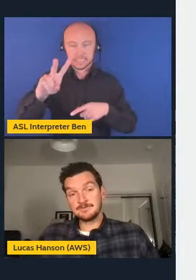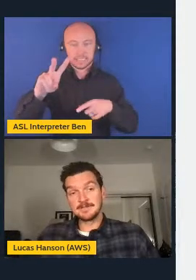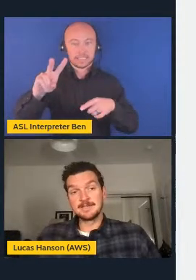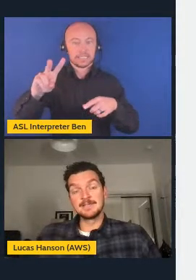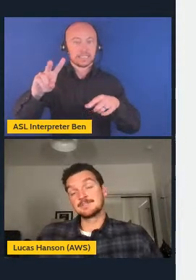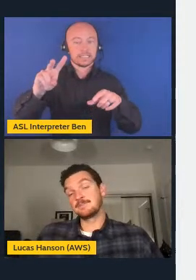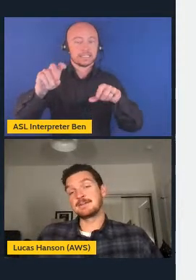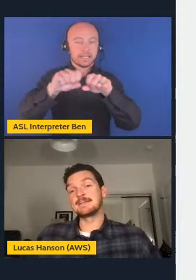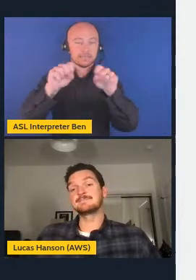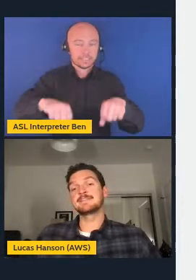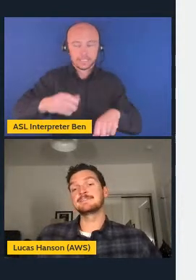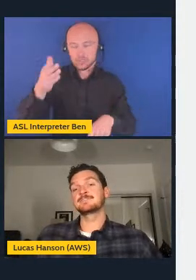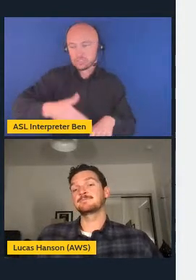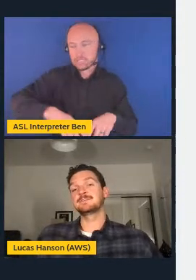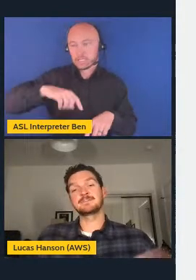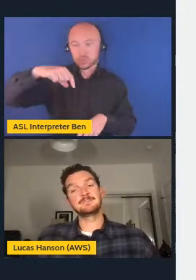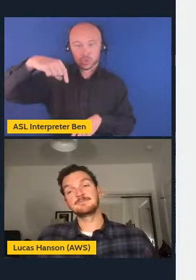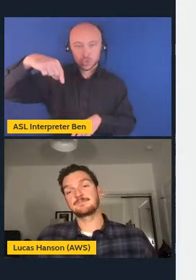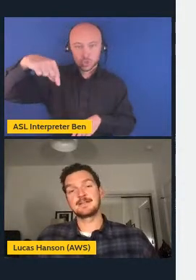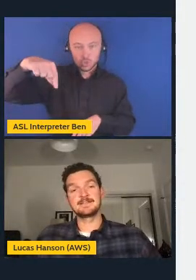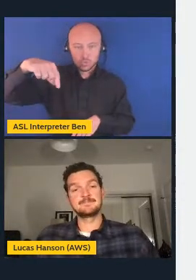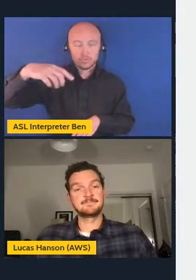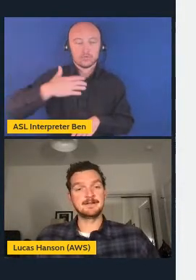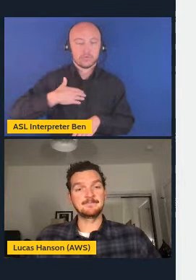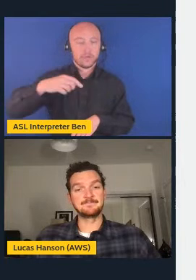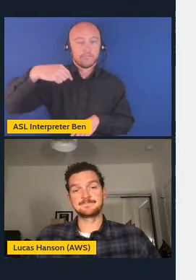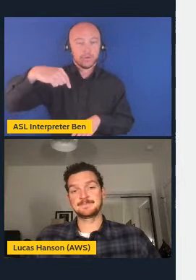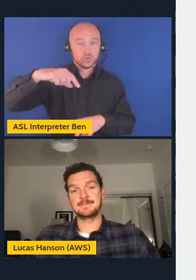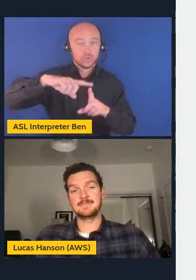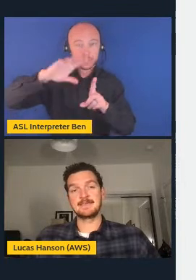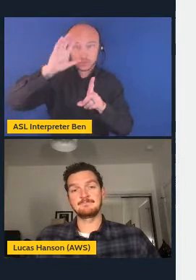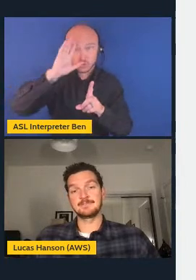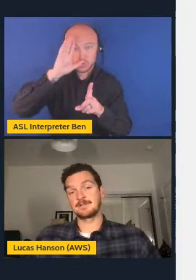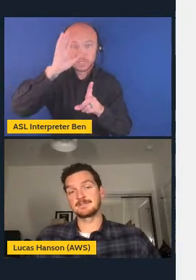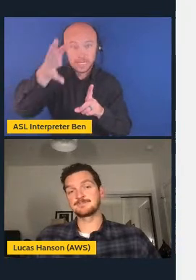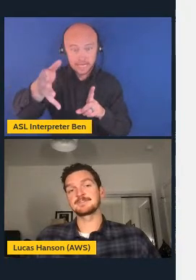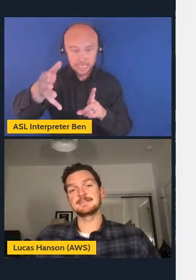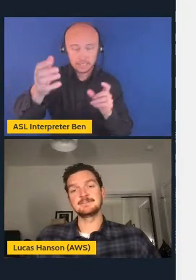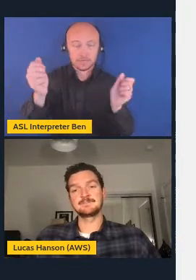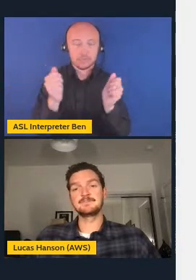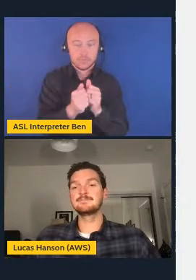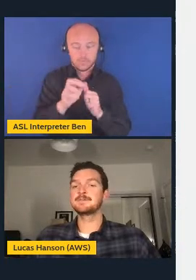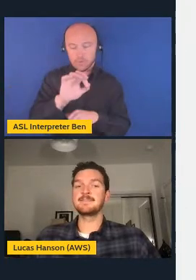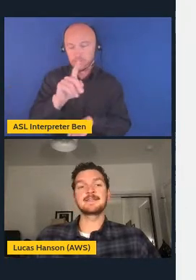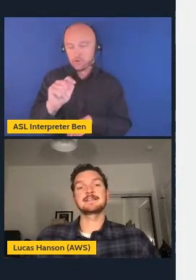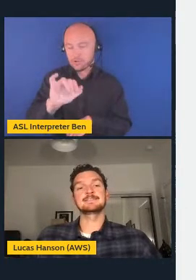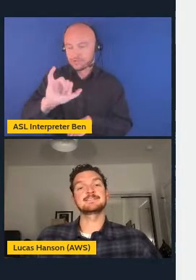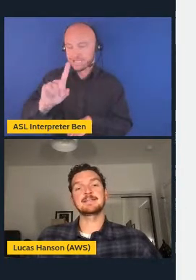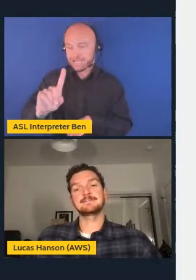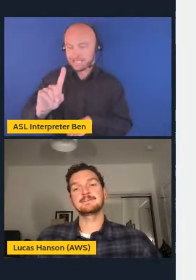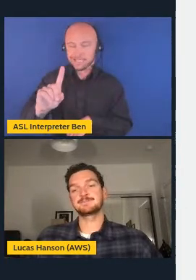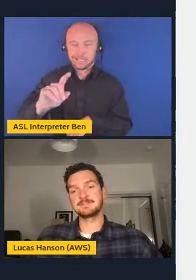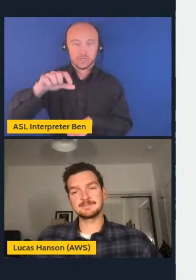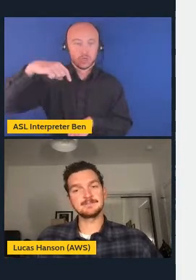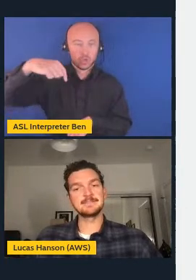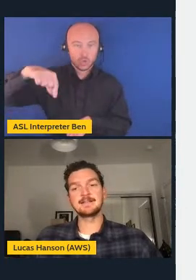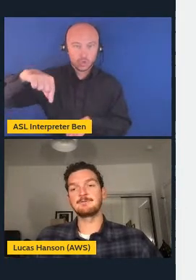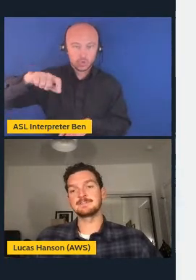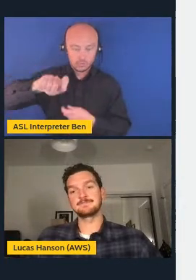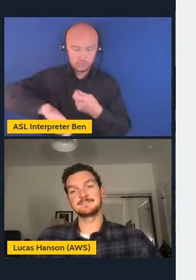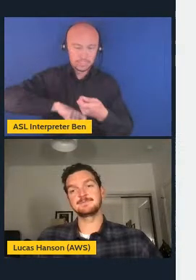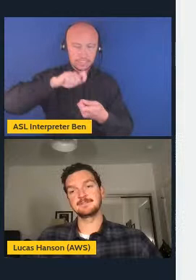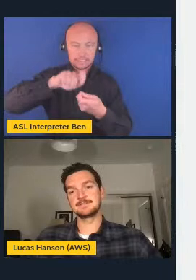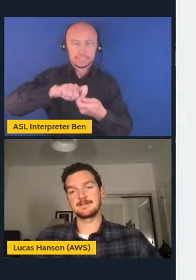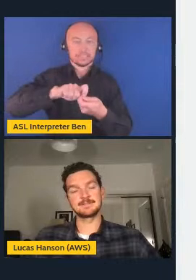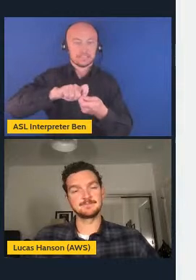/queue. So in my dev stage, there'd be a queue created, and that with a construct ID of queue, and then I can set explicitly that I want